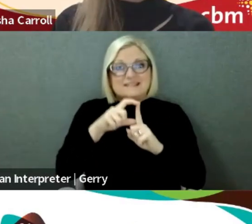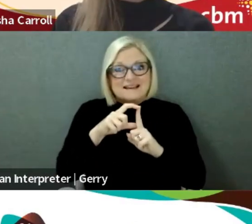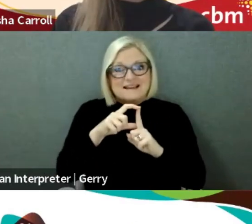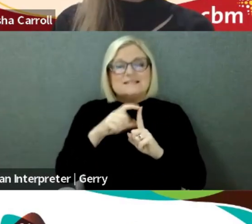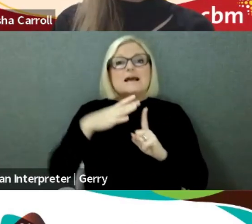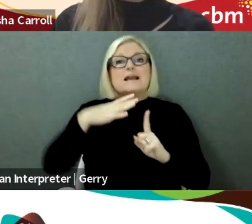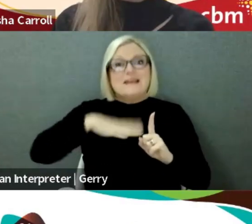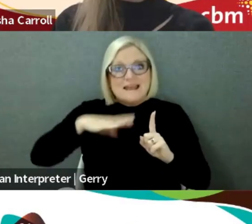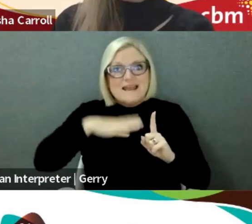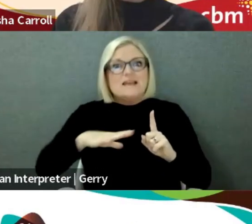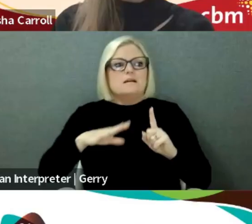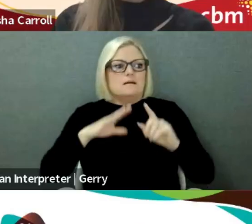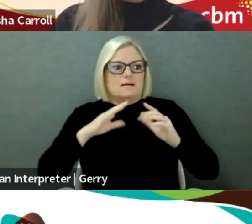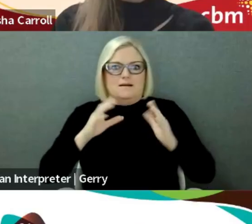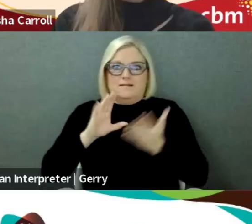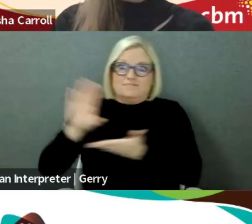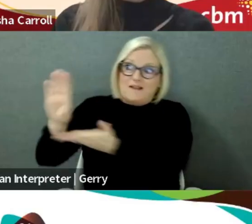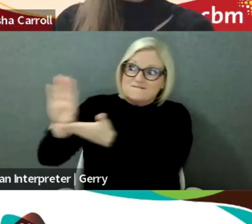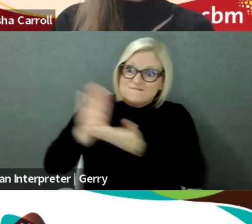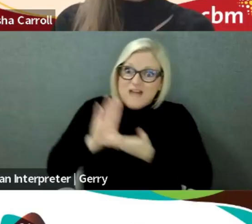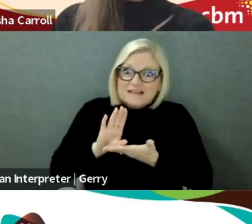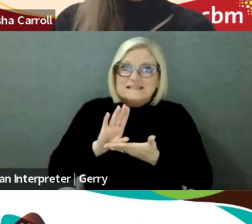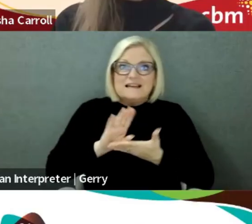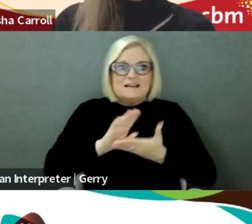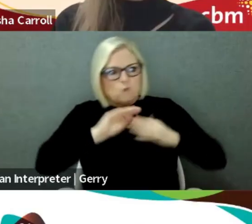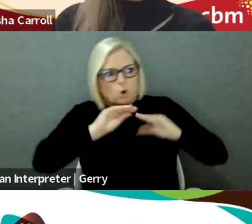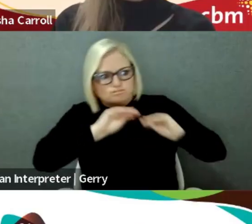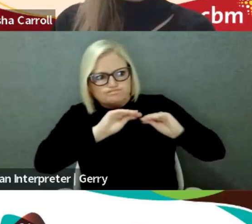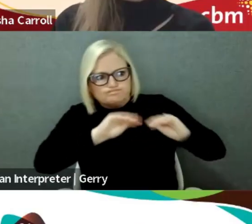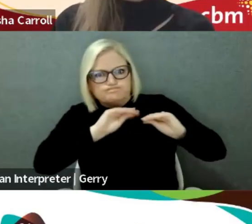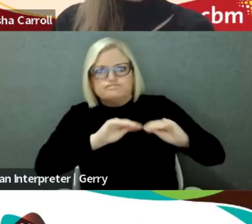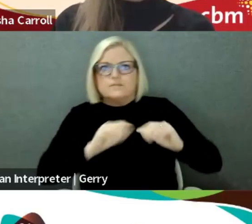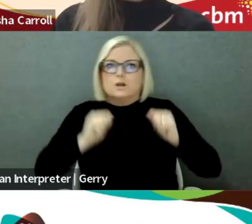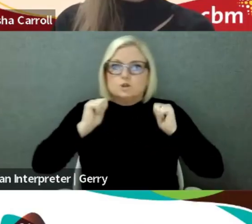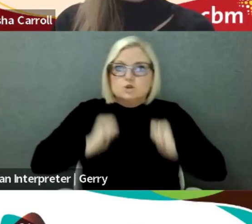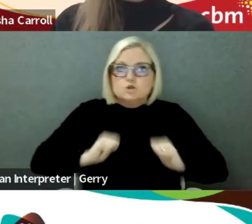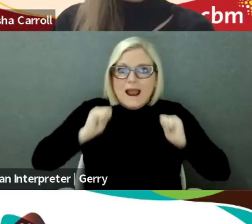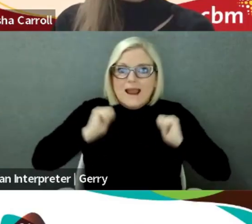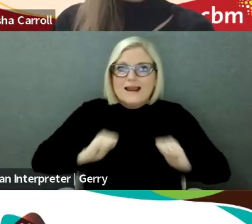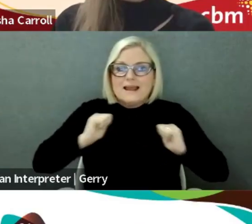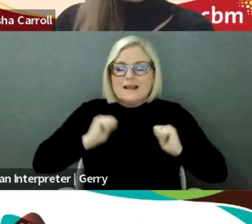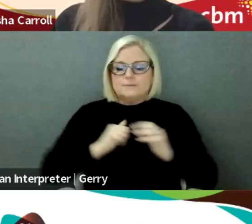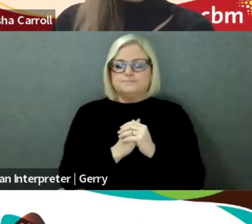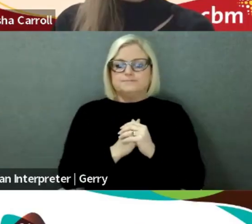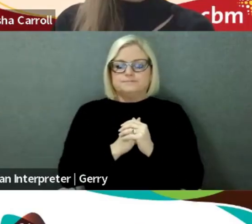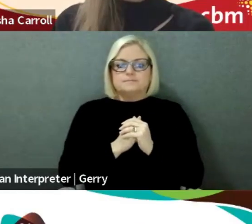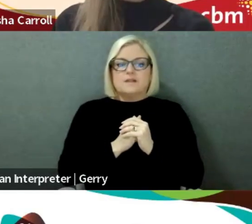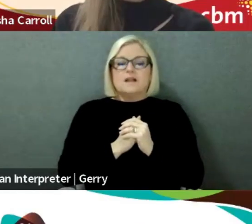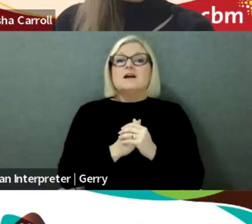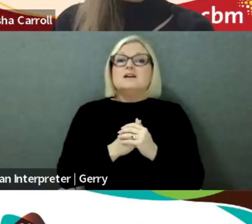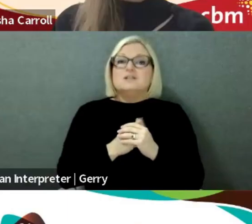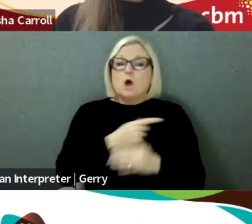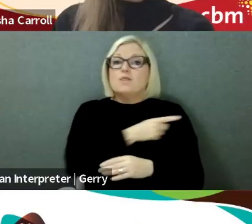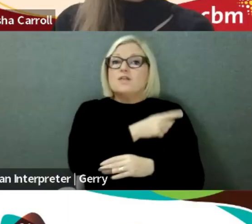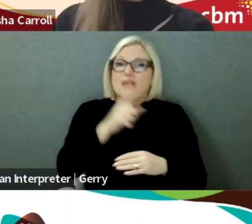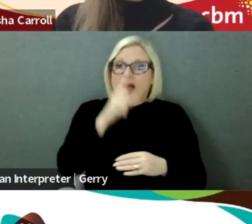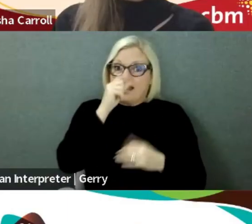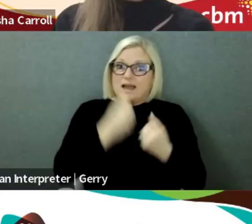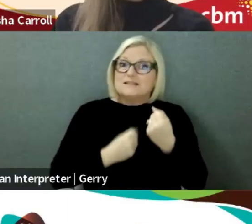training, and capacity building so they can strengthen their organization to be able to support their members and families